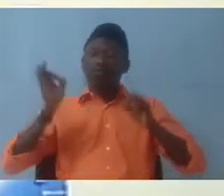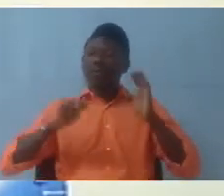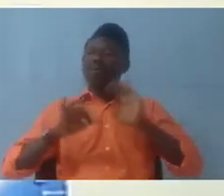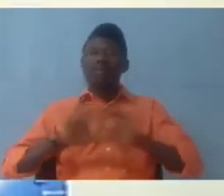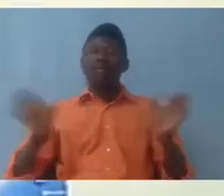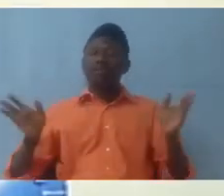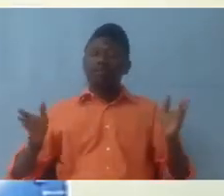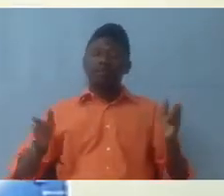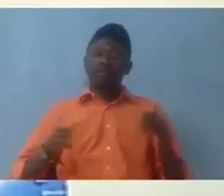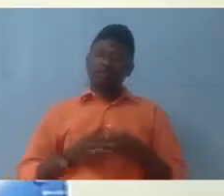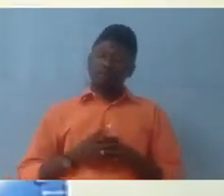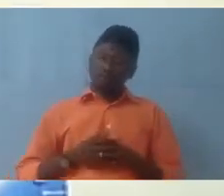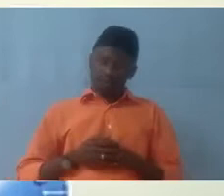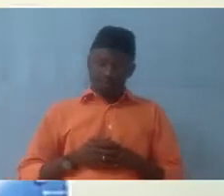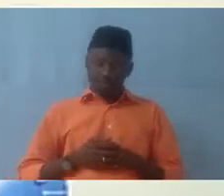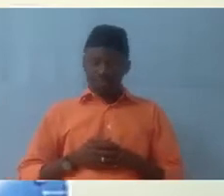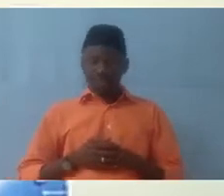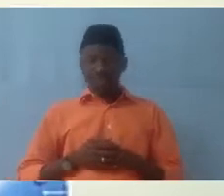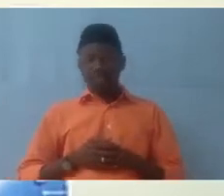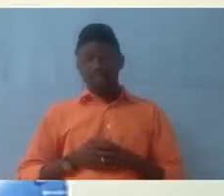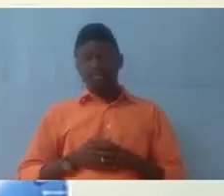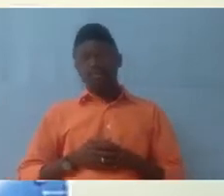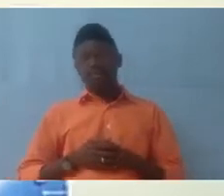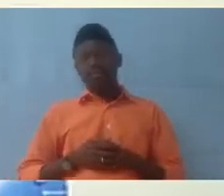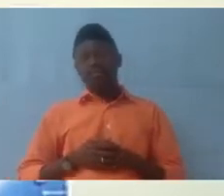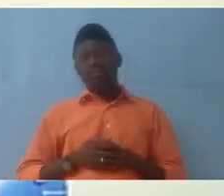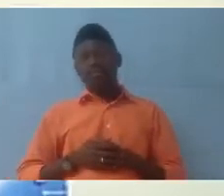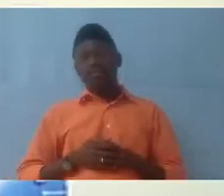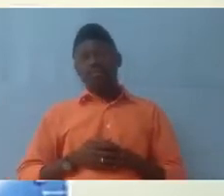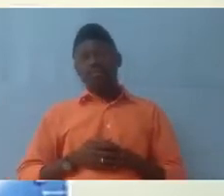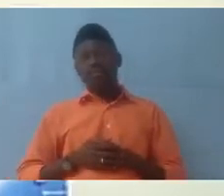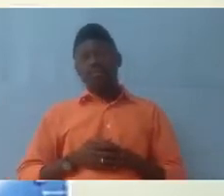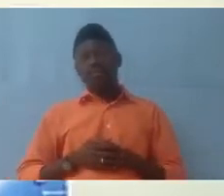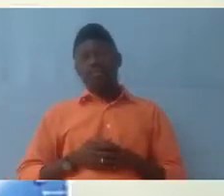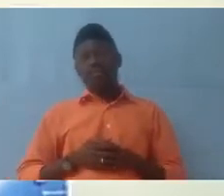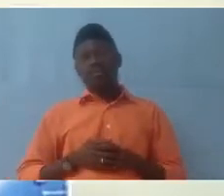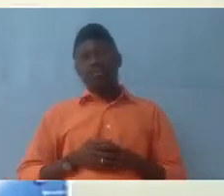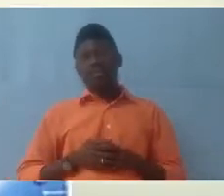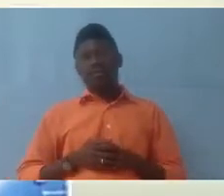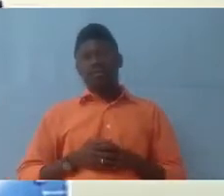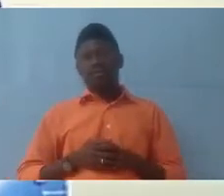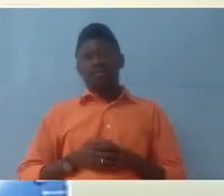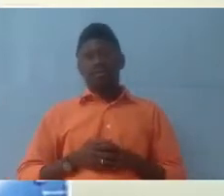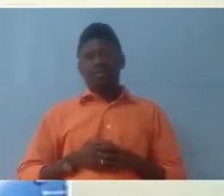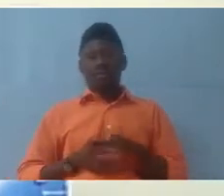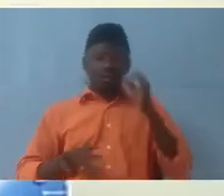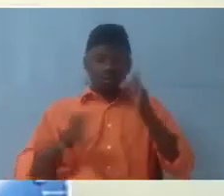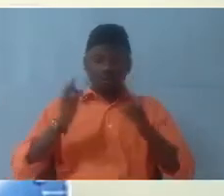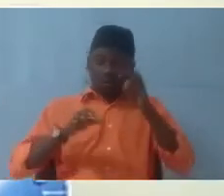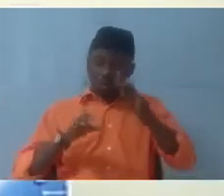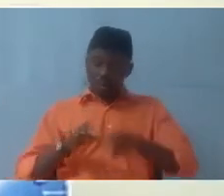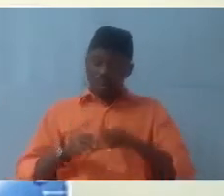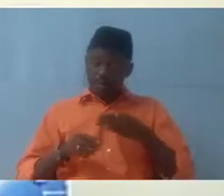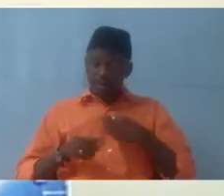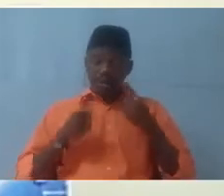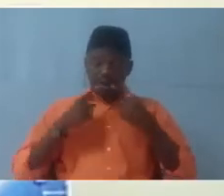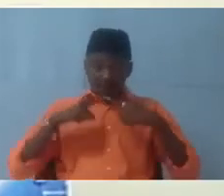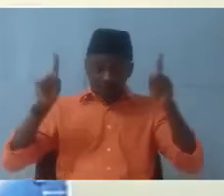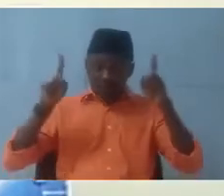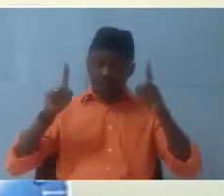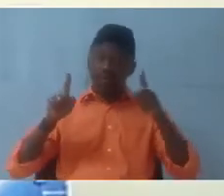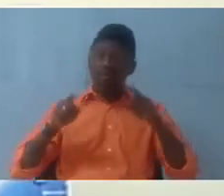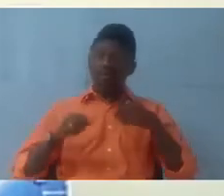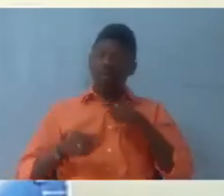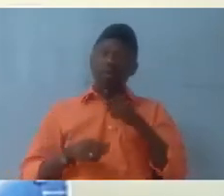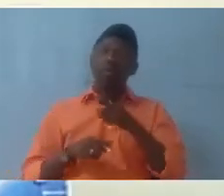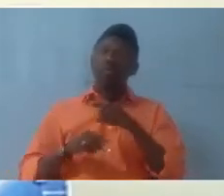ki nga xamne ni ñom lañ mo ñoo lañ tumal. The judgment I delivered, I mean, was one that we